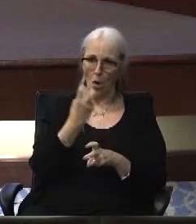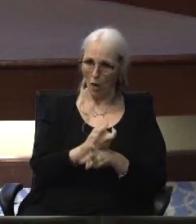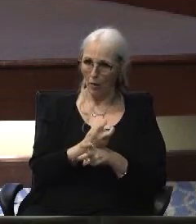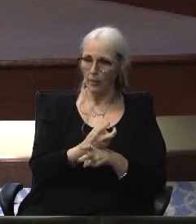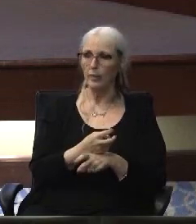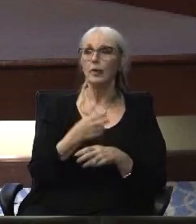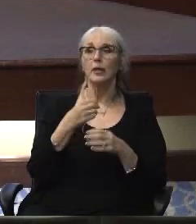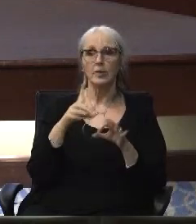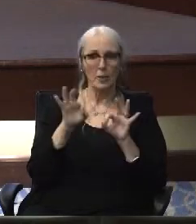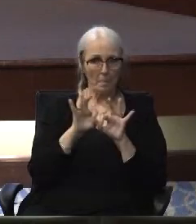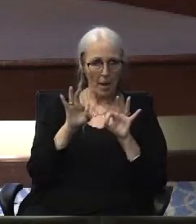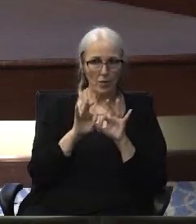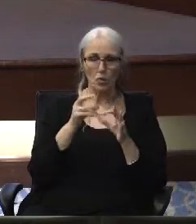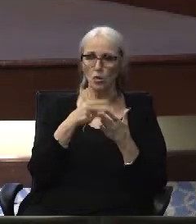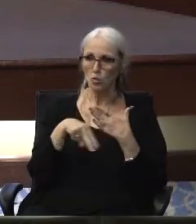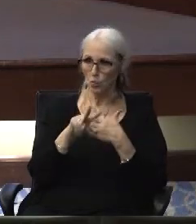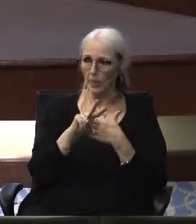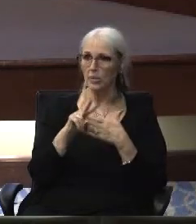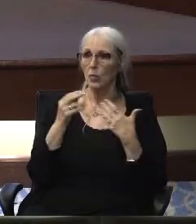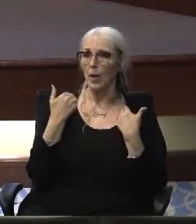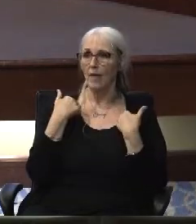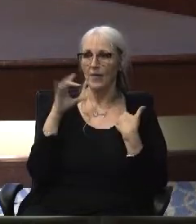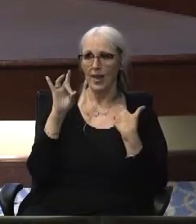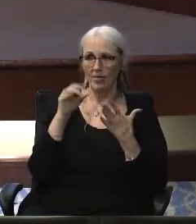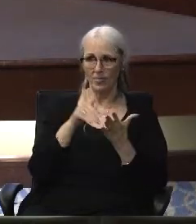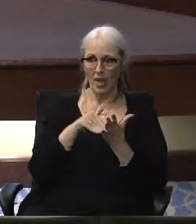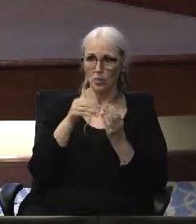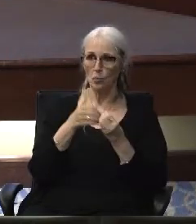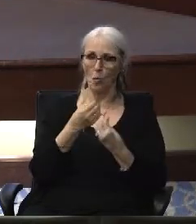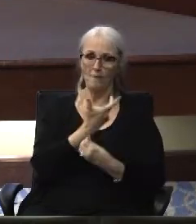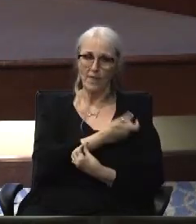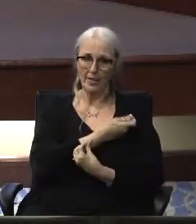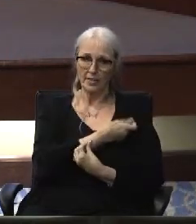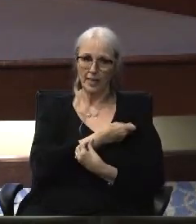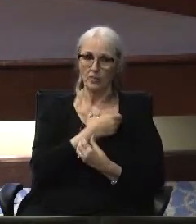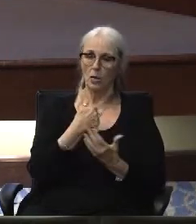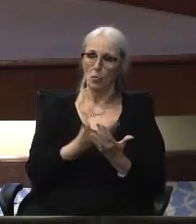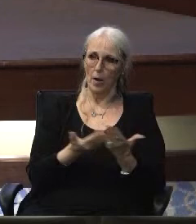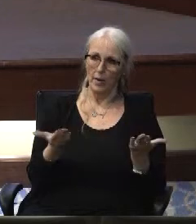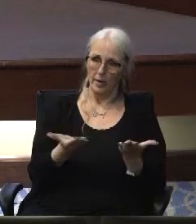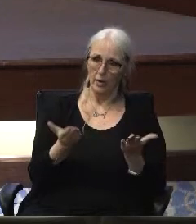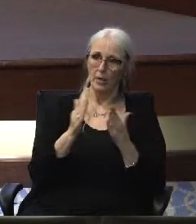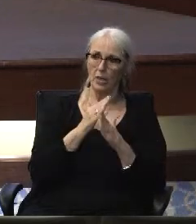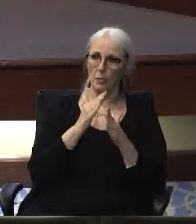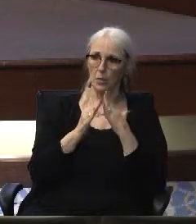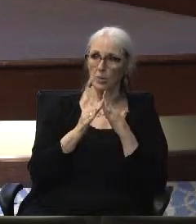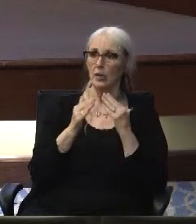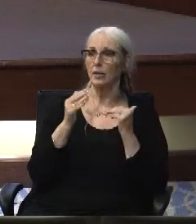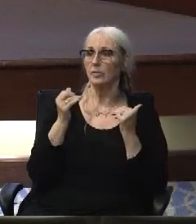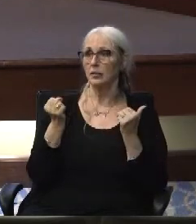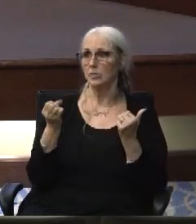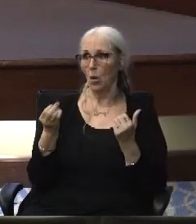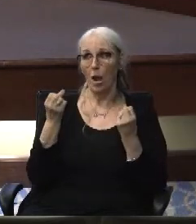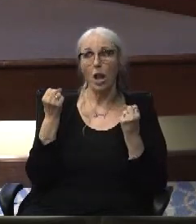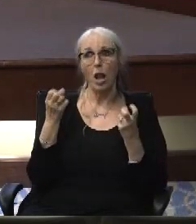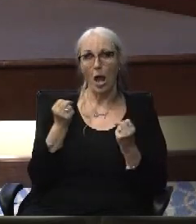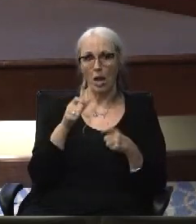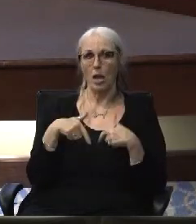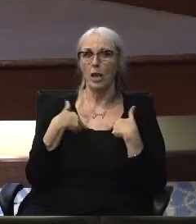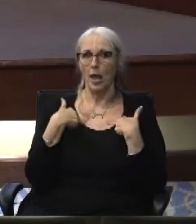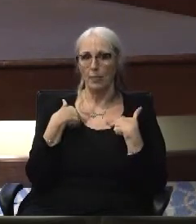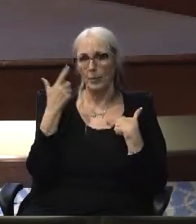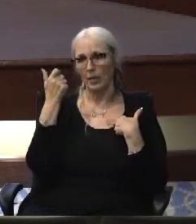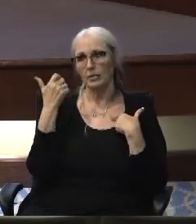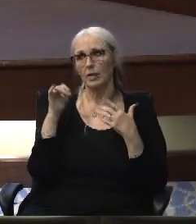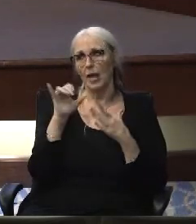but it matters. In 2 weeks, we got 8,000 more vaccinations in this community. there's a lot of lives that got saved as a result of that